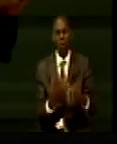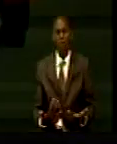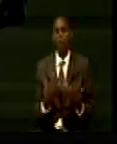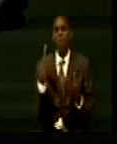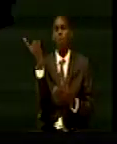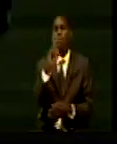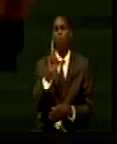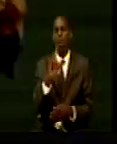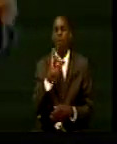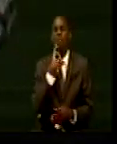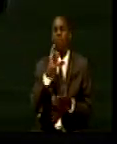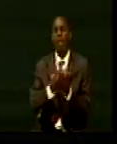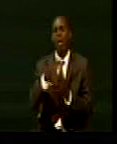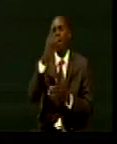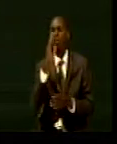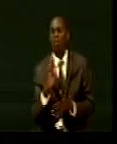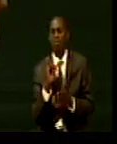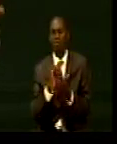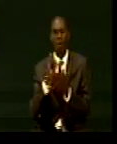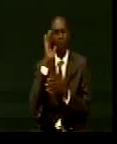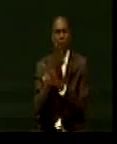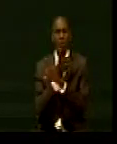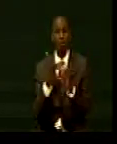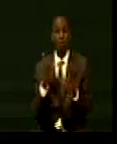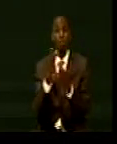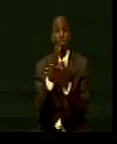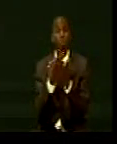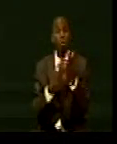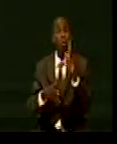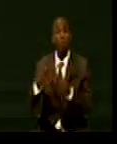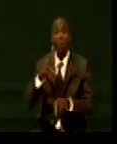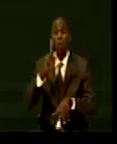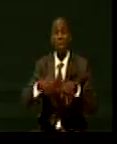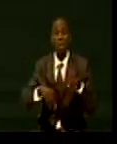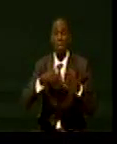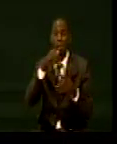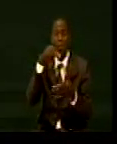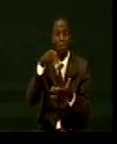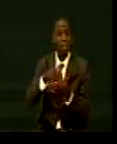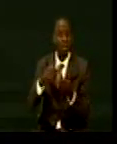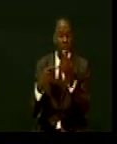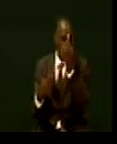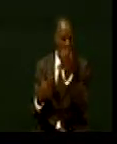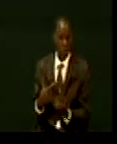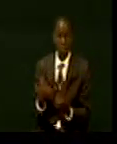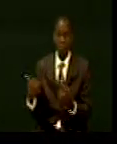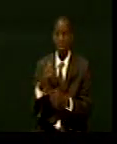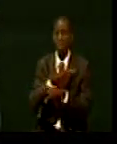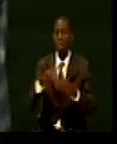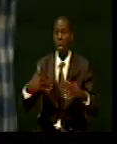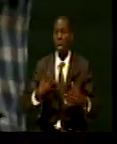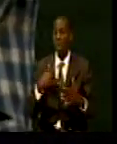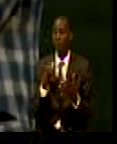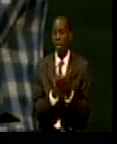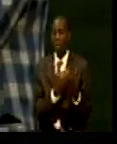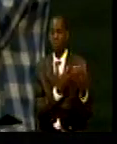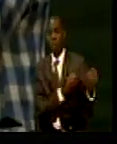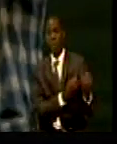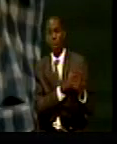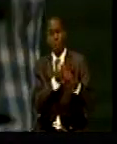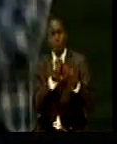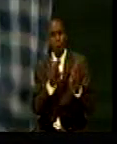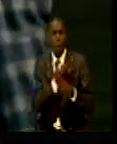people cannot stand alone. They do not have the courage, but when the gospel comes to you, with